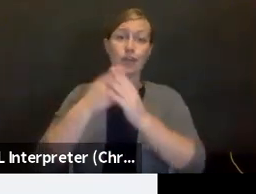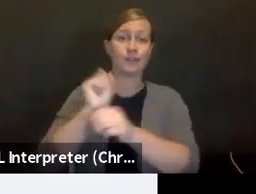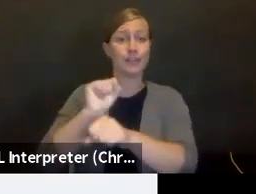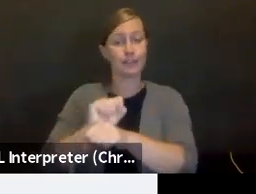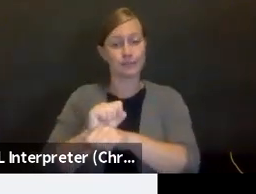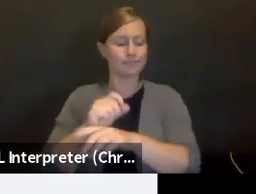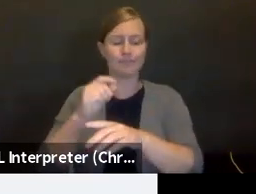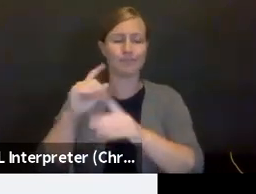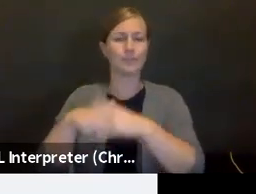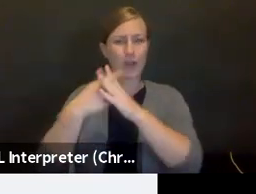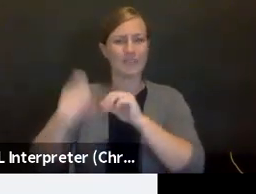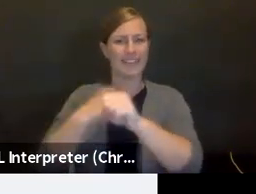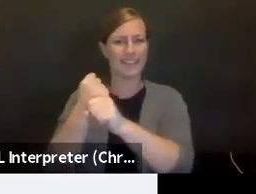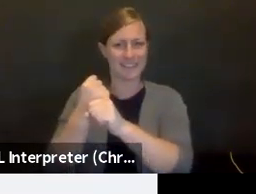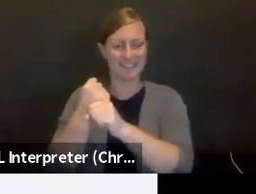to know you.